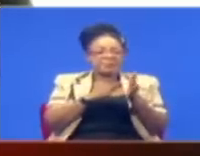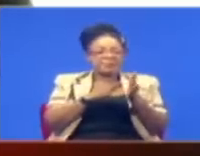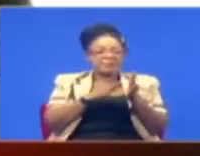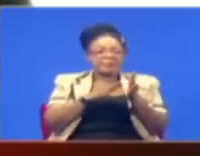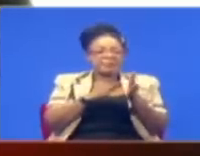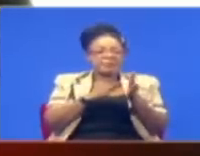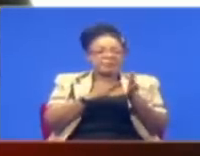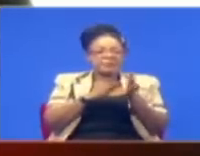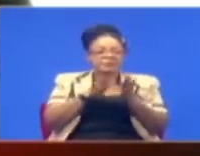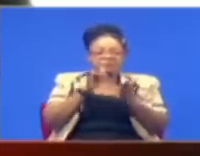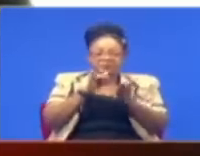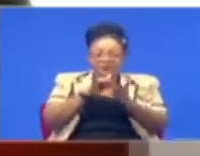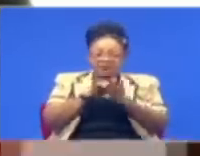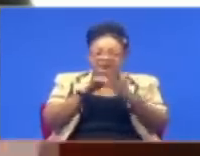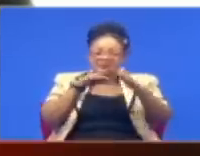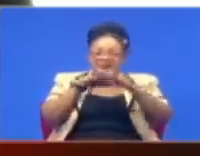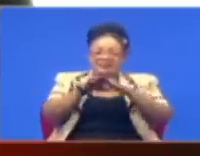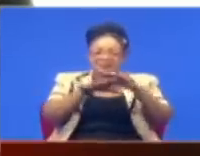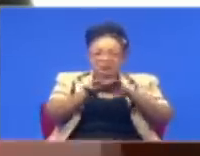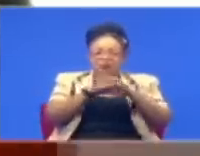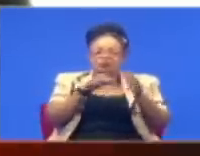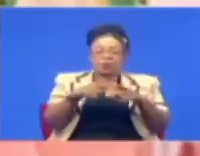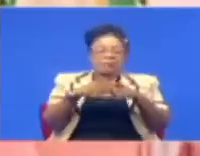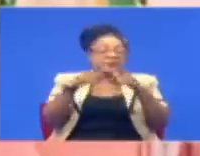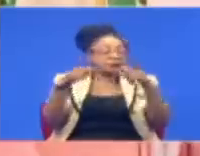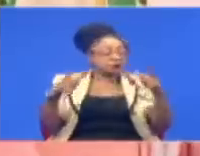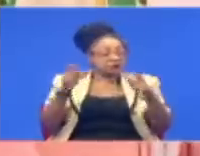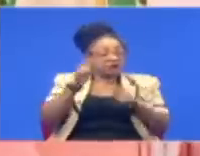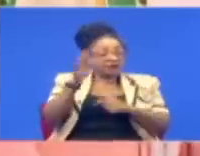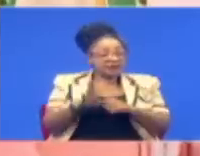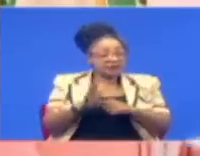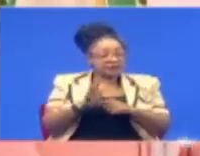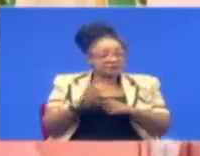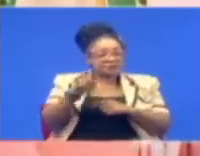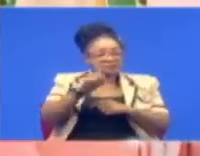that is accessible to what is now the majority of Kenyans?